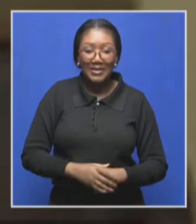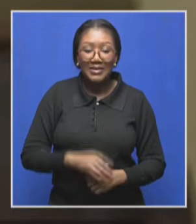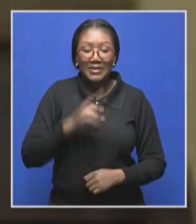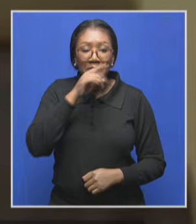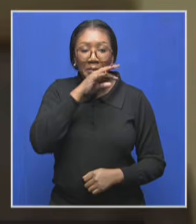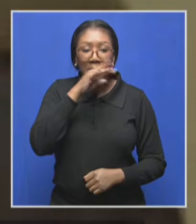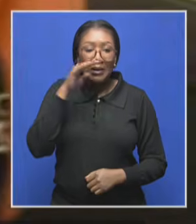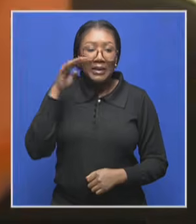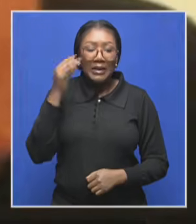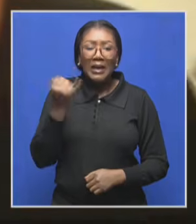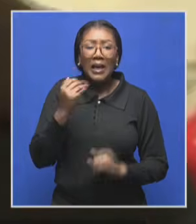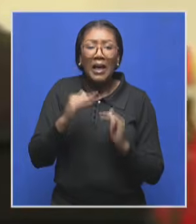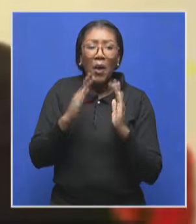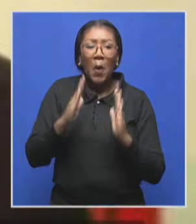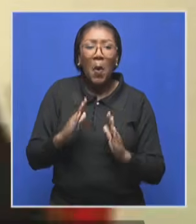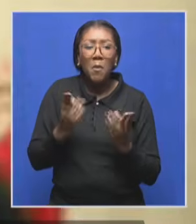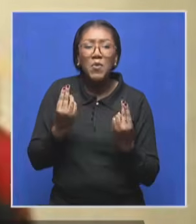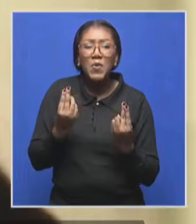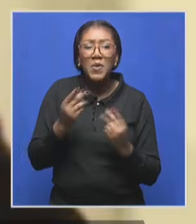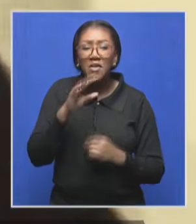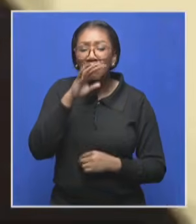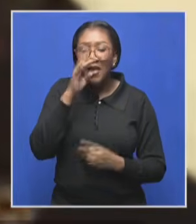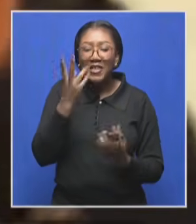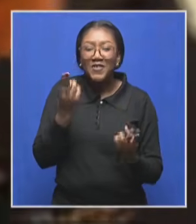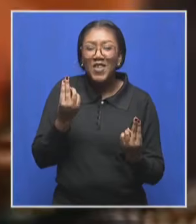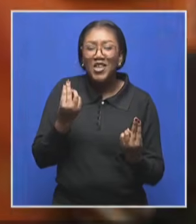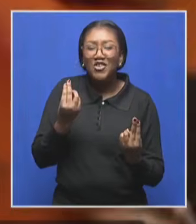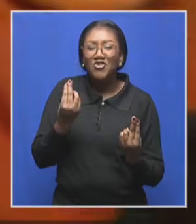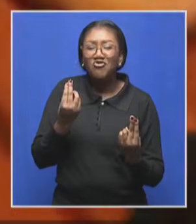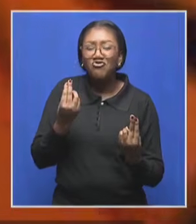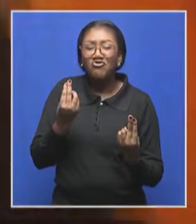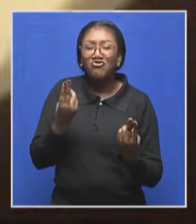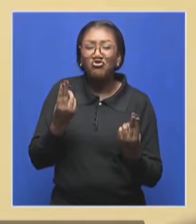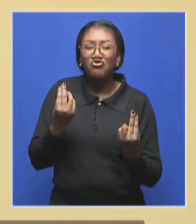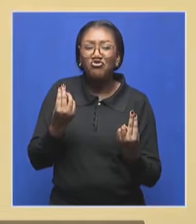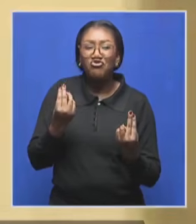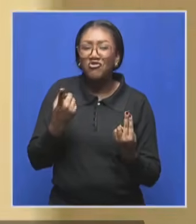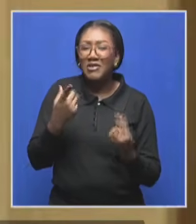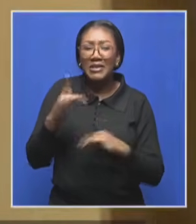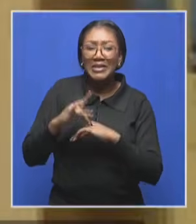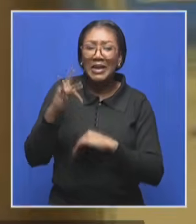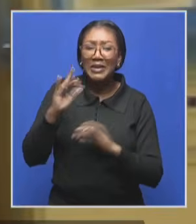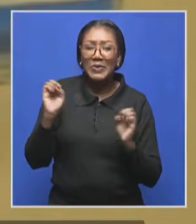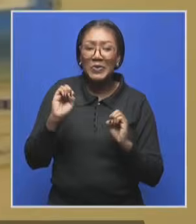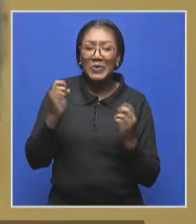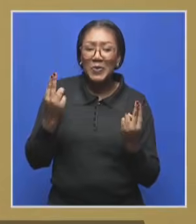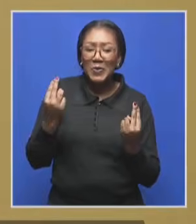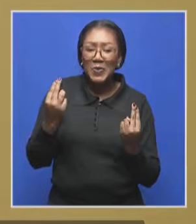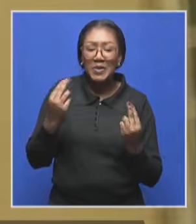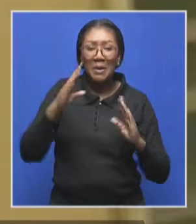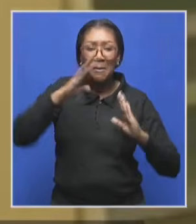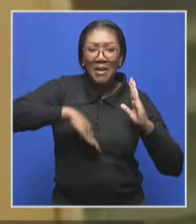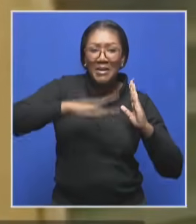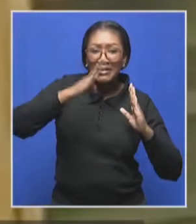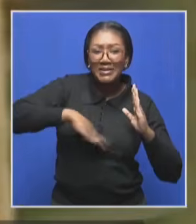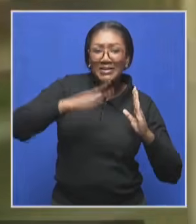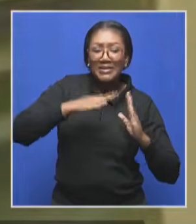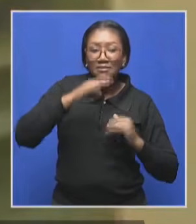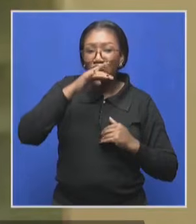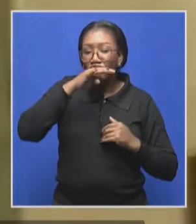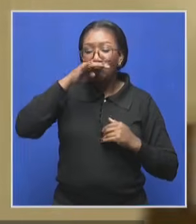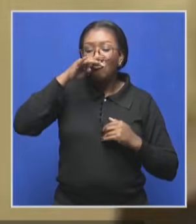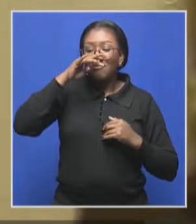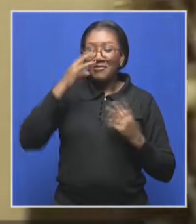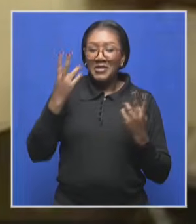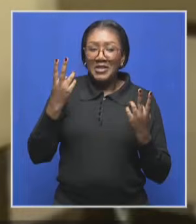new home because you can see nothing's been used. The furniture's untouched. The smell of the paint is still rife